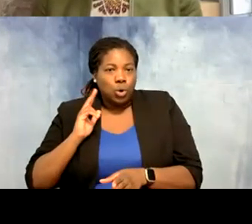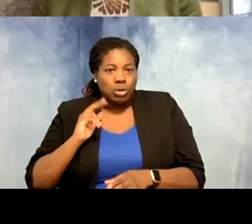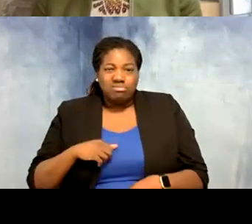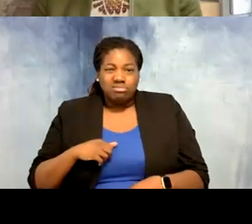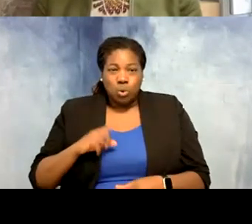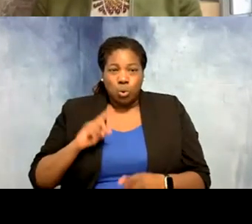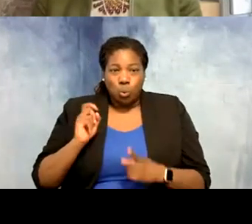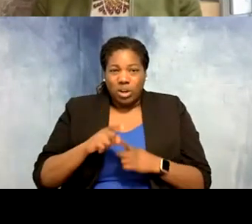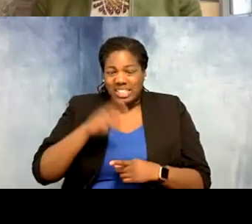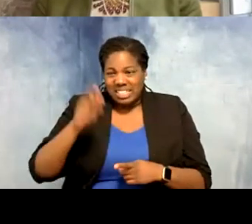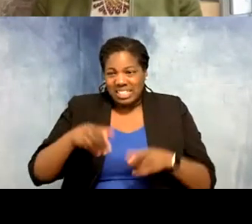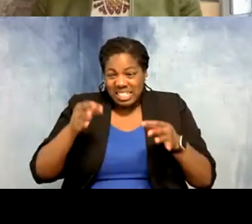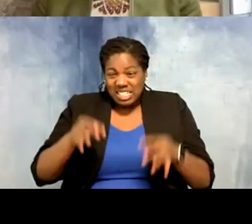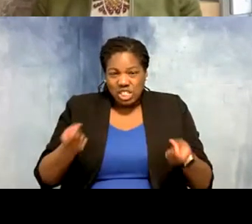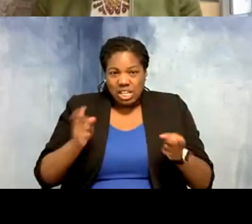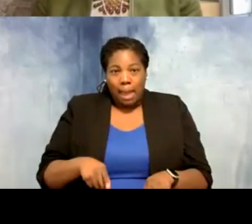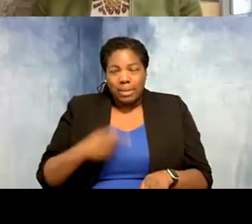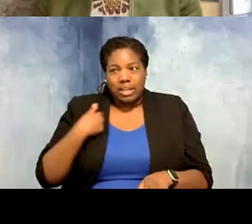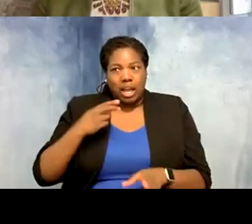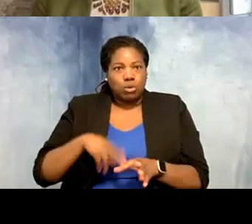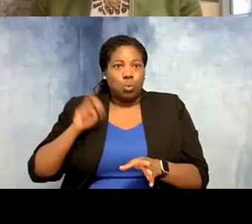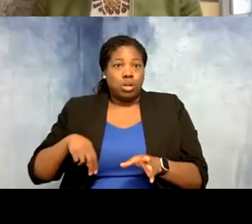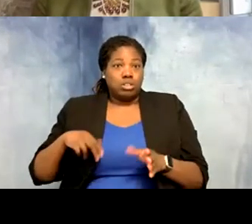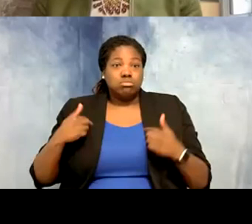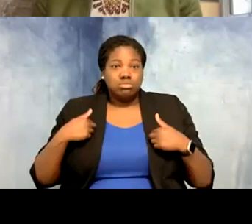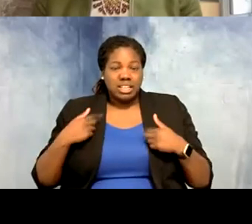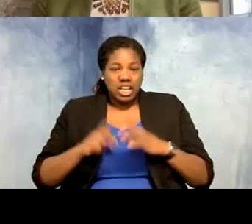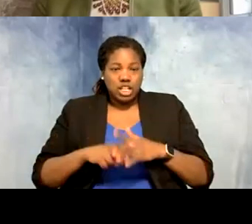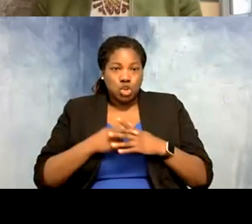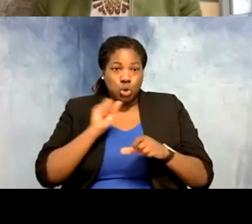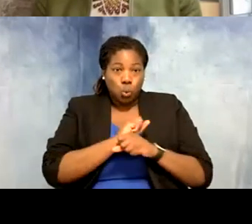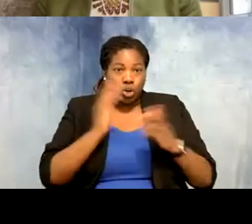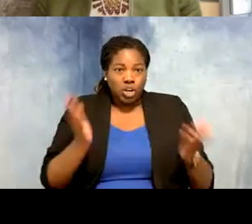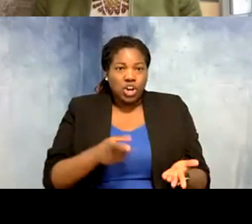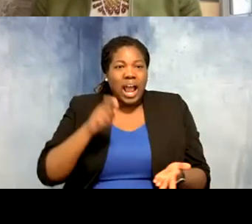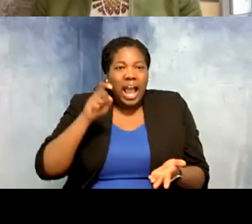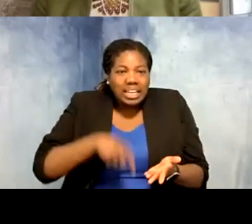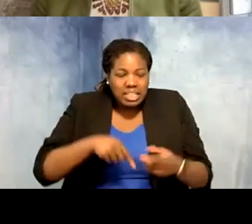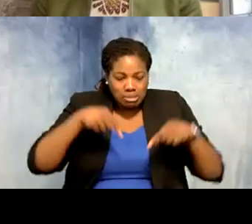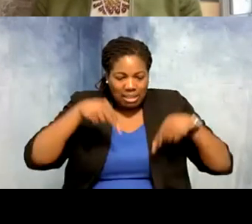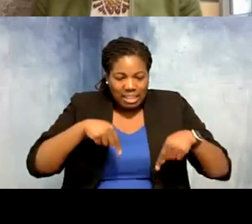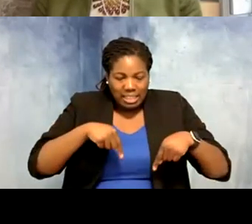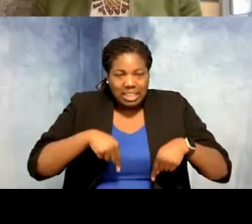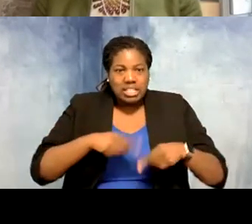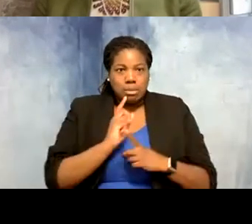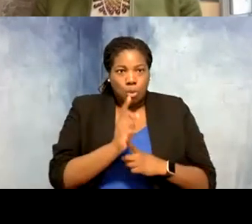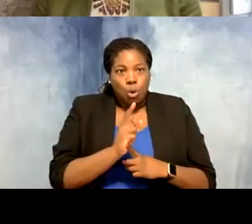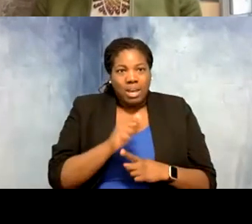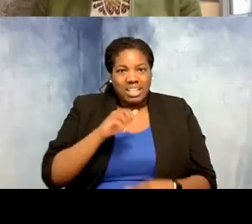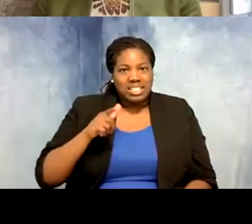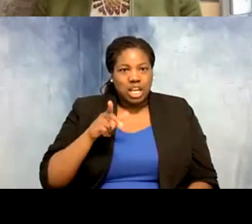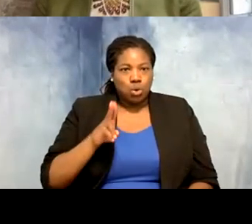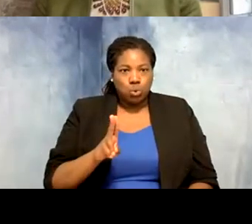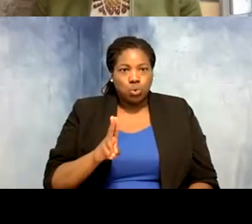when the Texas decision came down. And I came to work here because I needed to be here in this moment at the